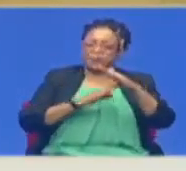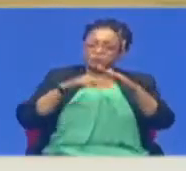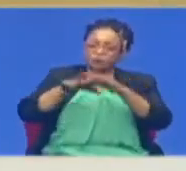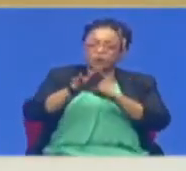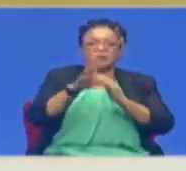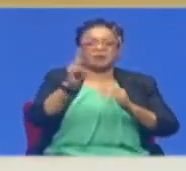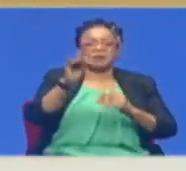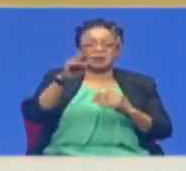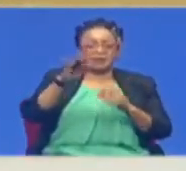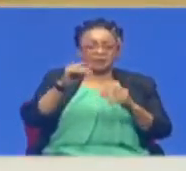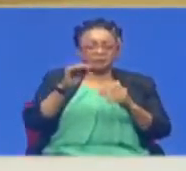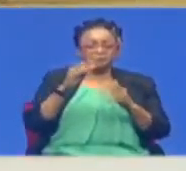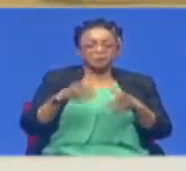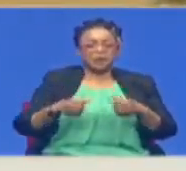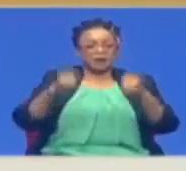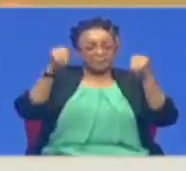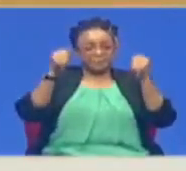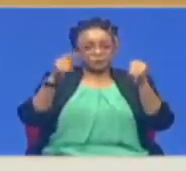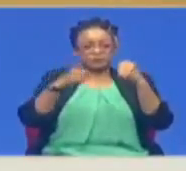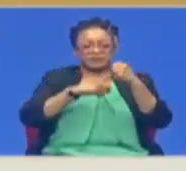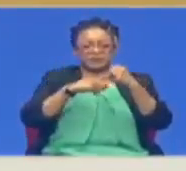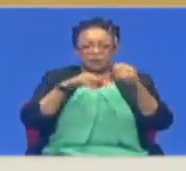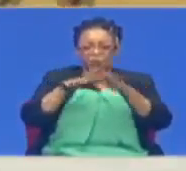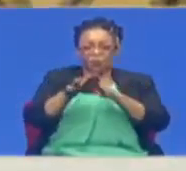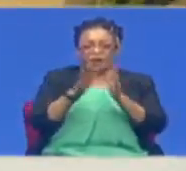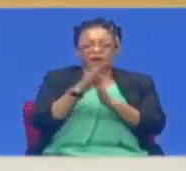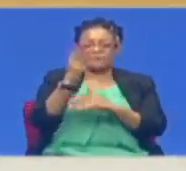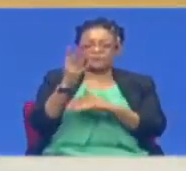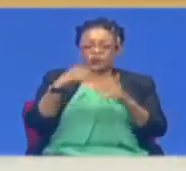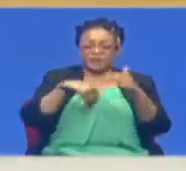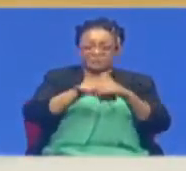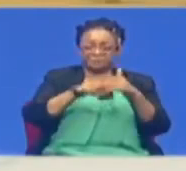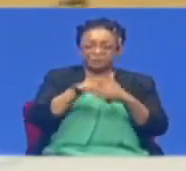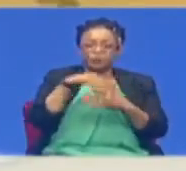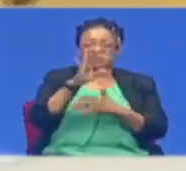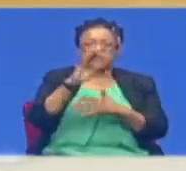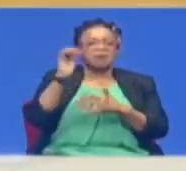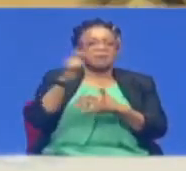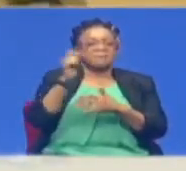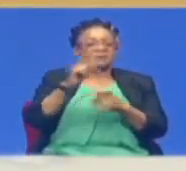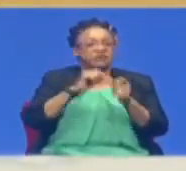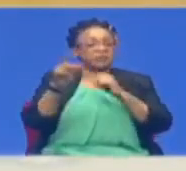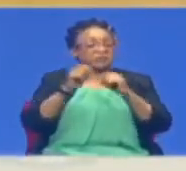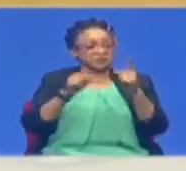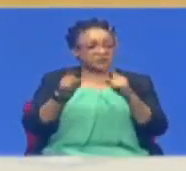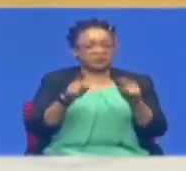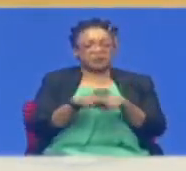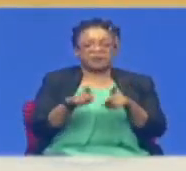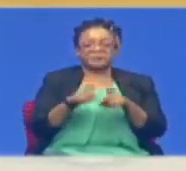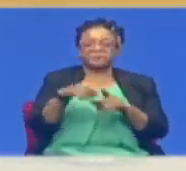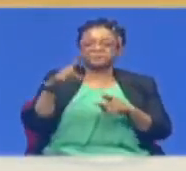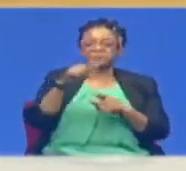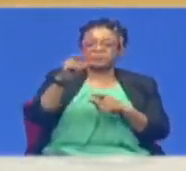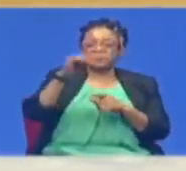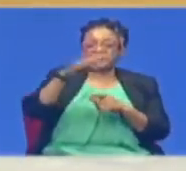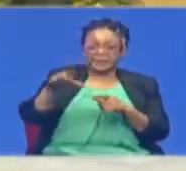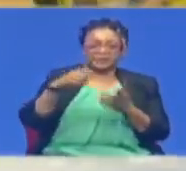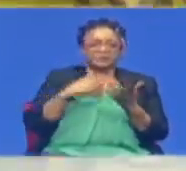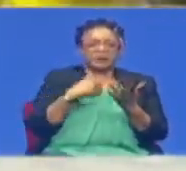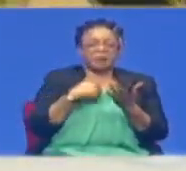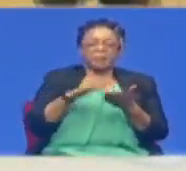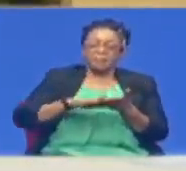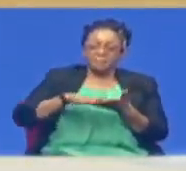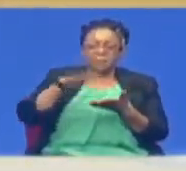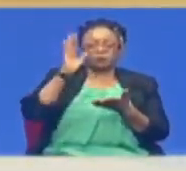with 6 goals in 4 games and 3 goals in 4 games through his Harambee Stars exploits, while Jabir Ali walked away as the most